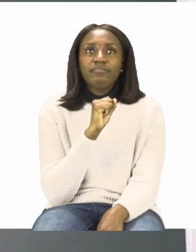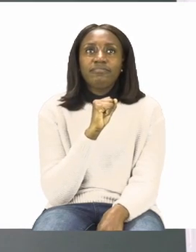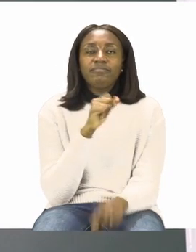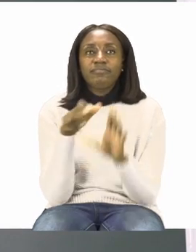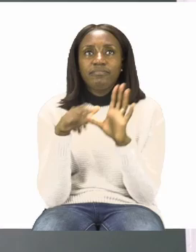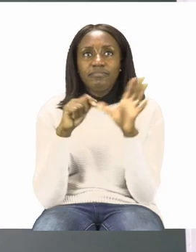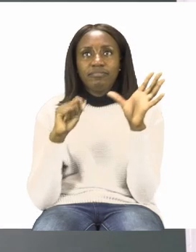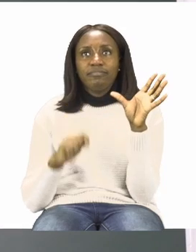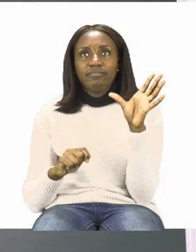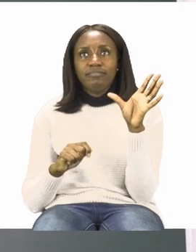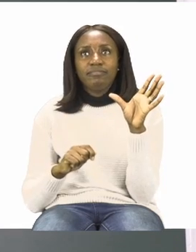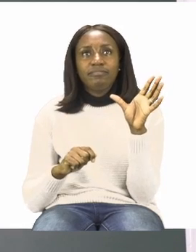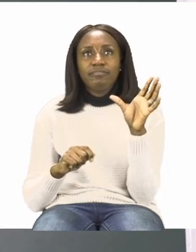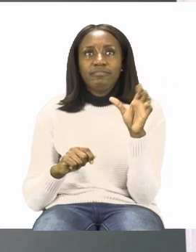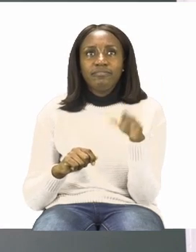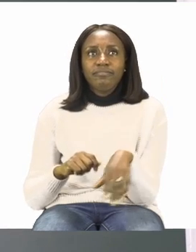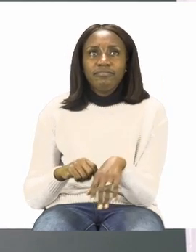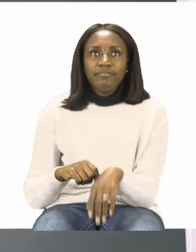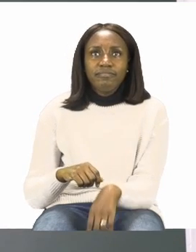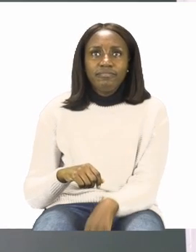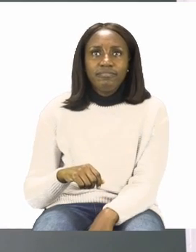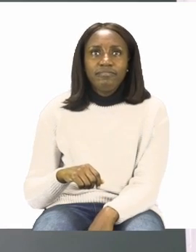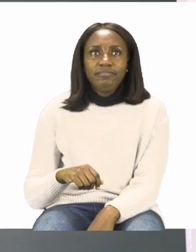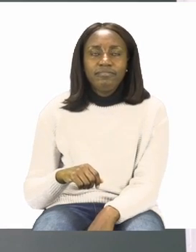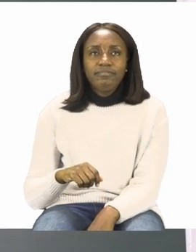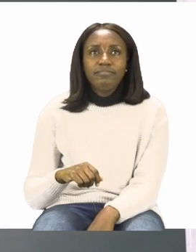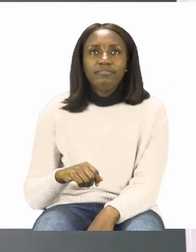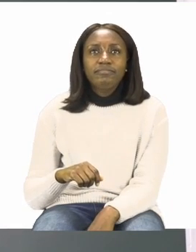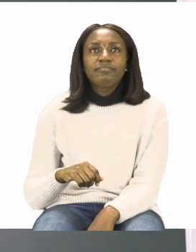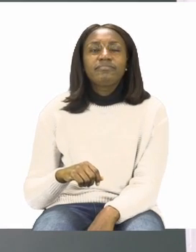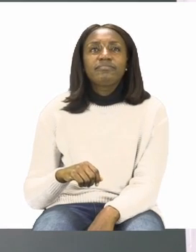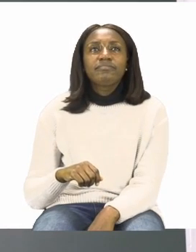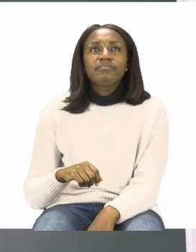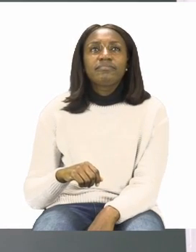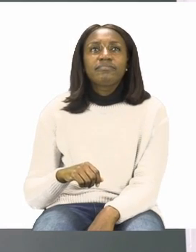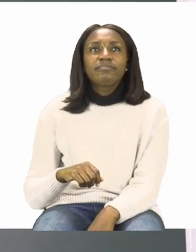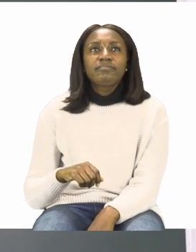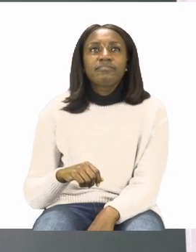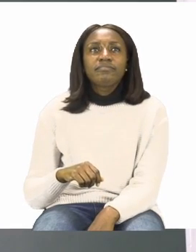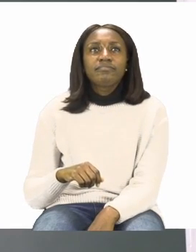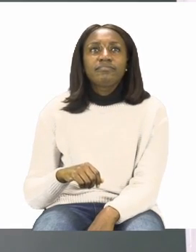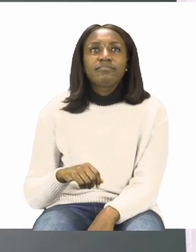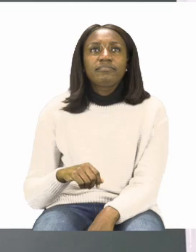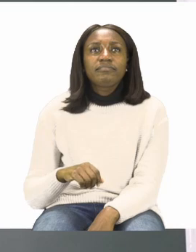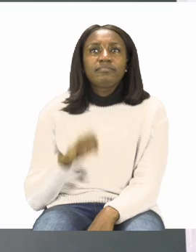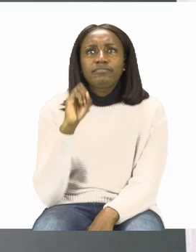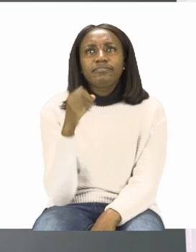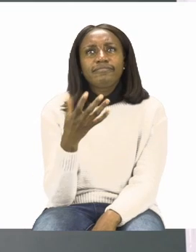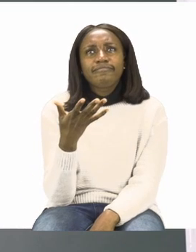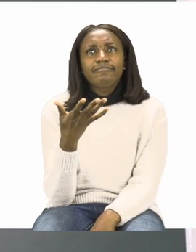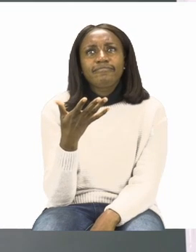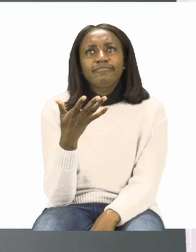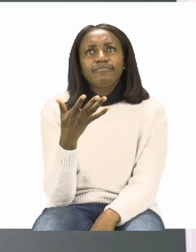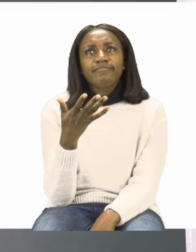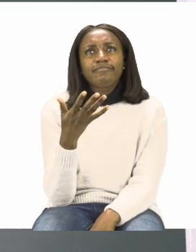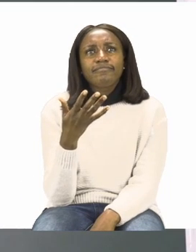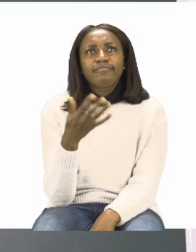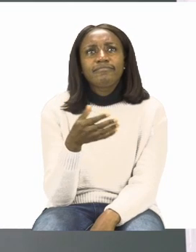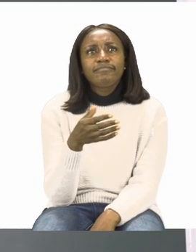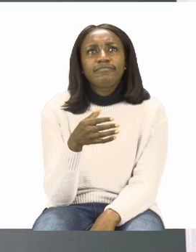And the last one is a leaf. And I want you to tell me how many leaves we have